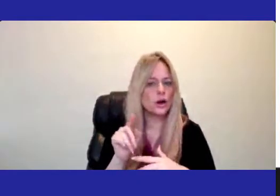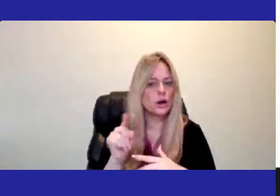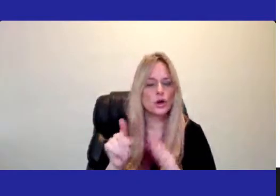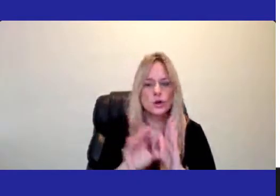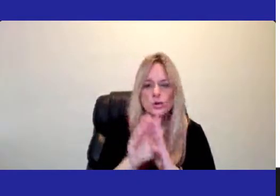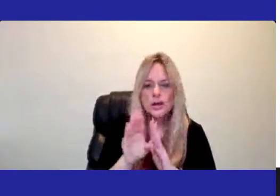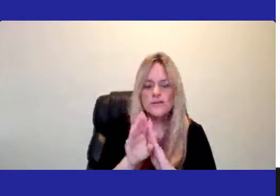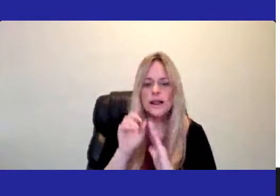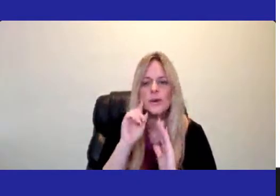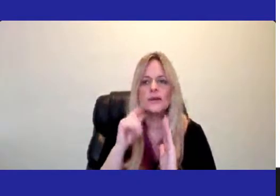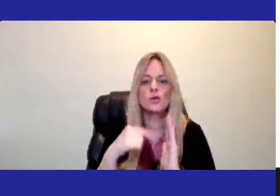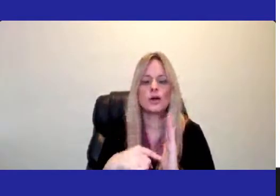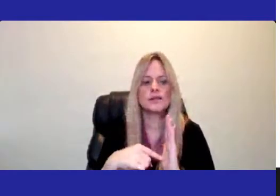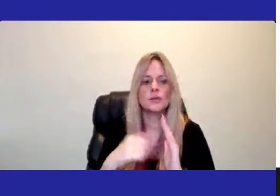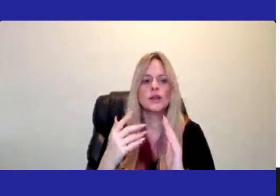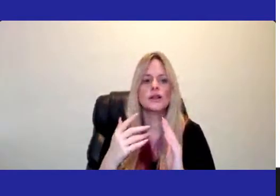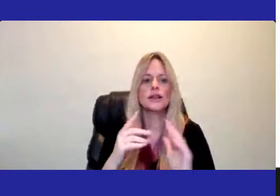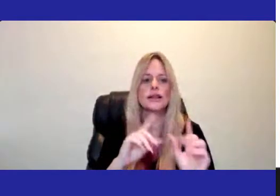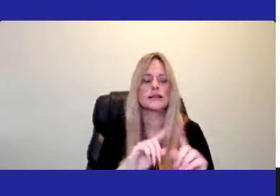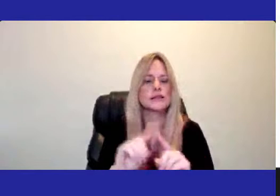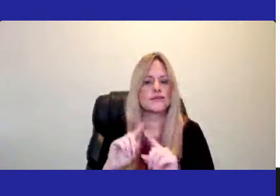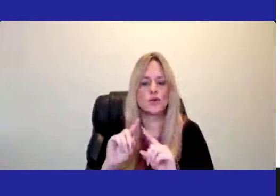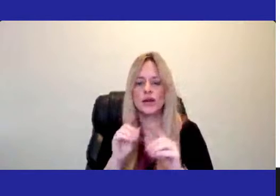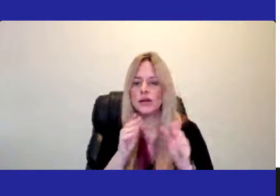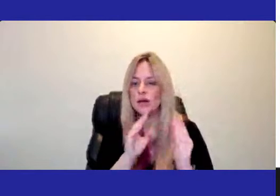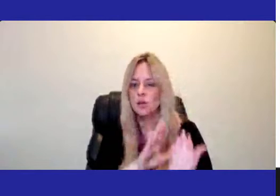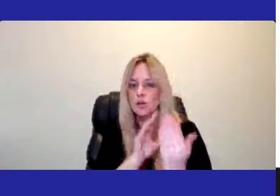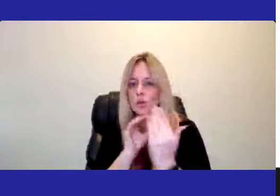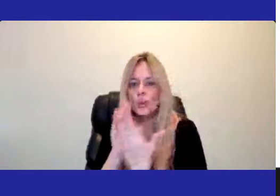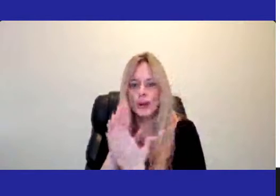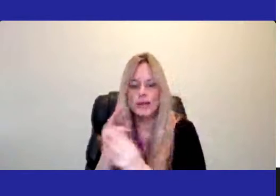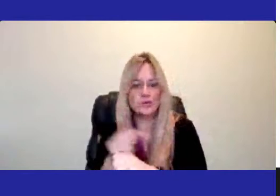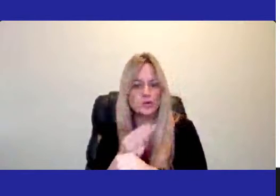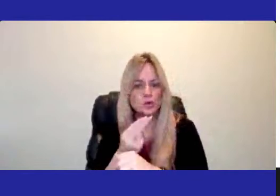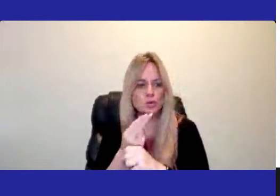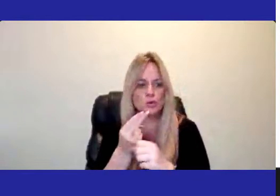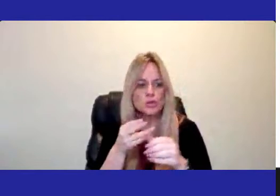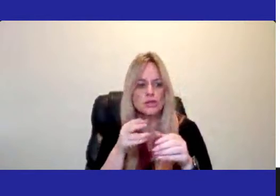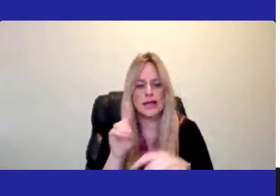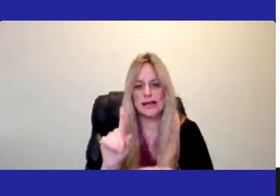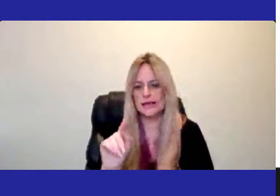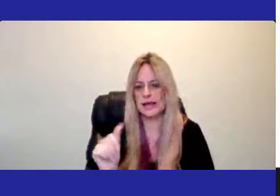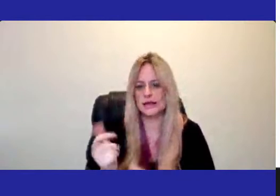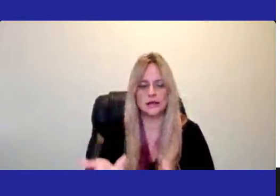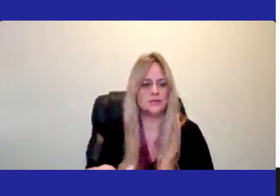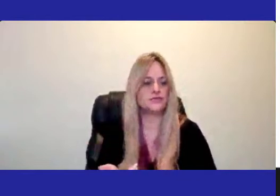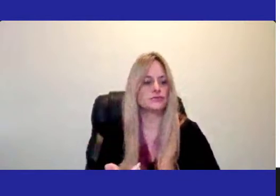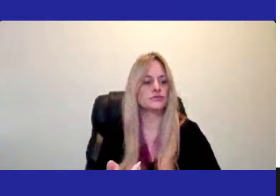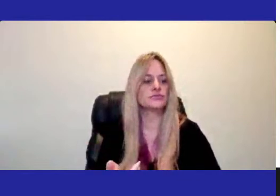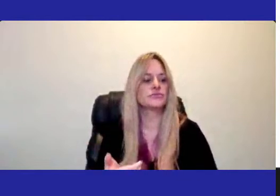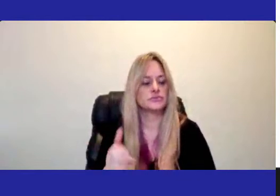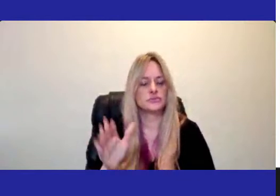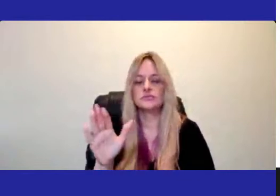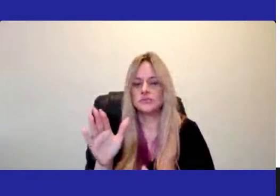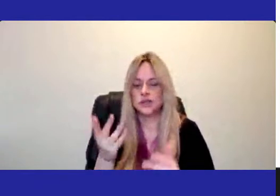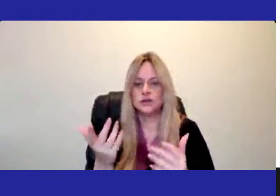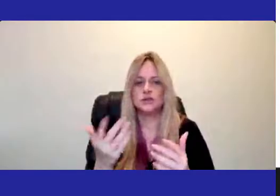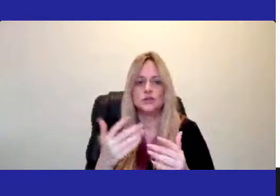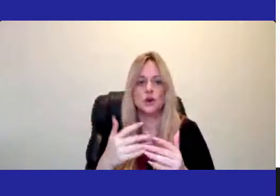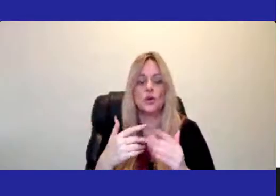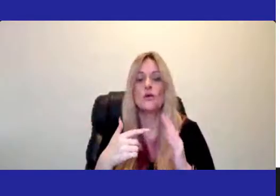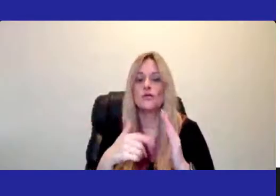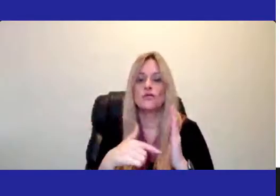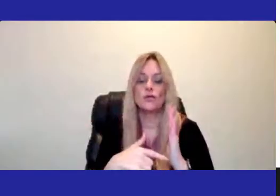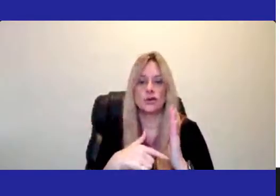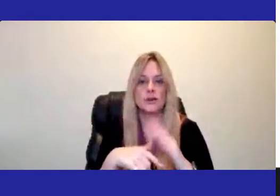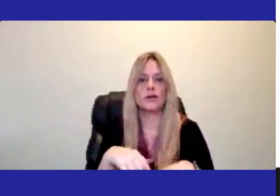for example, different ways of using the data? No, so say on an ED visit,